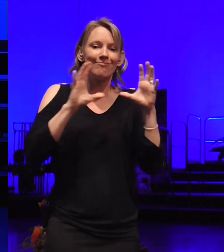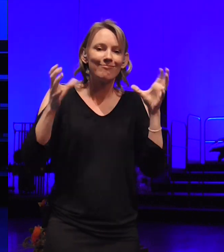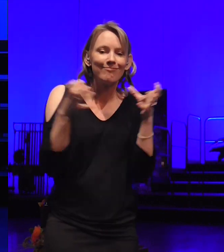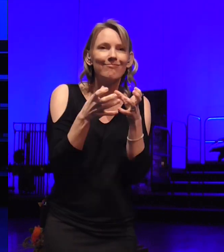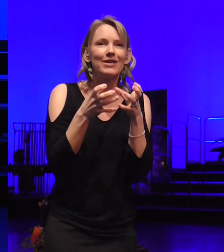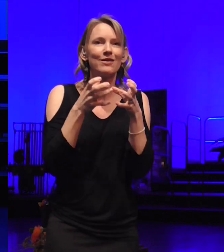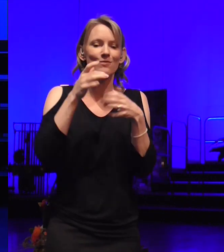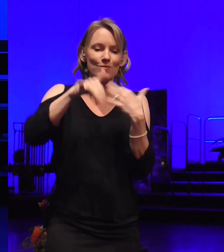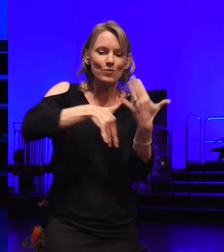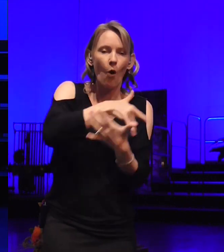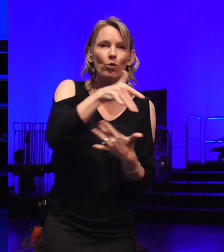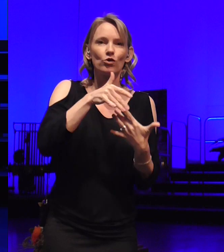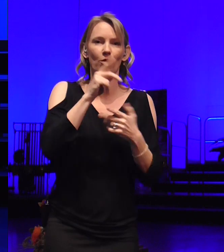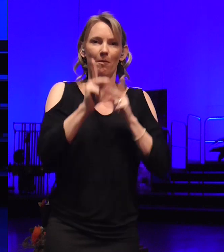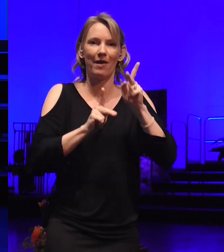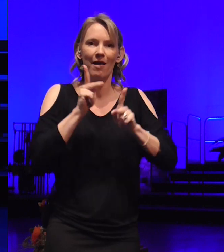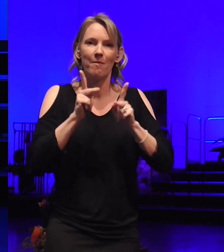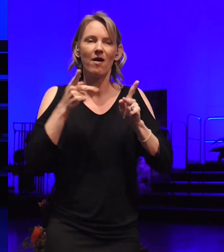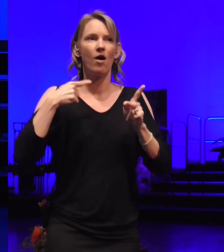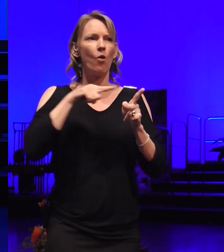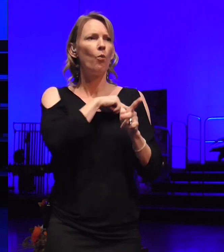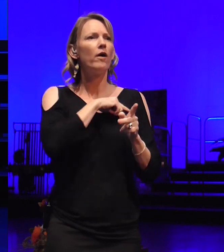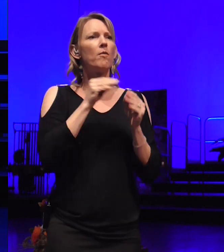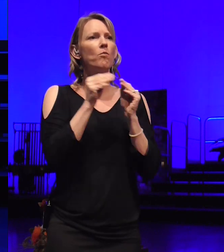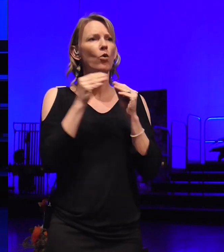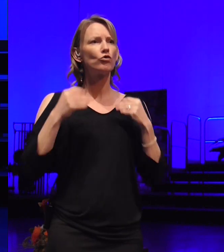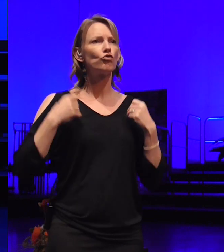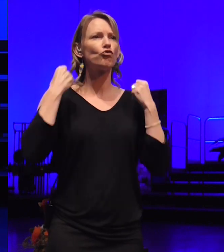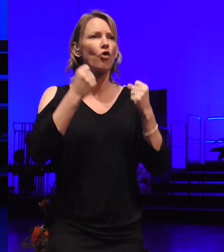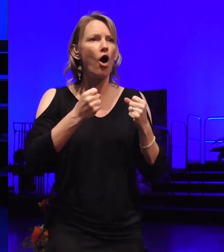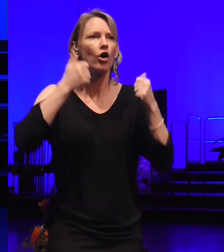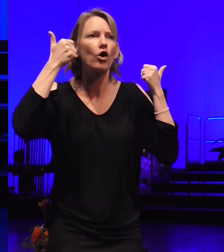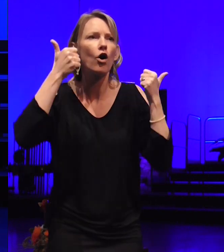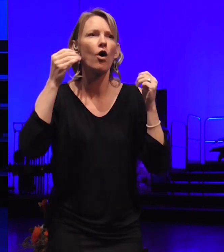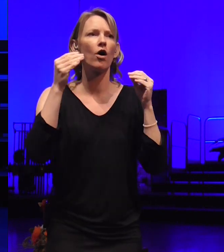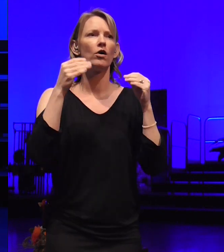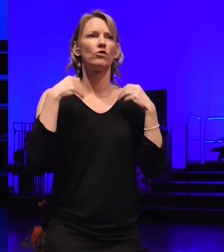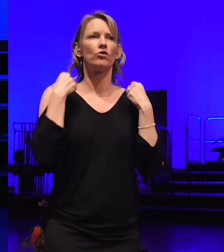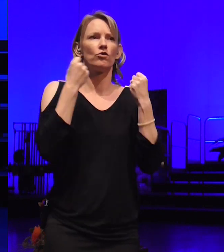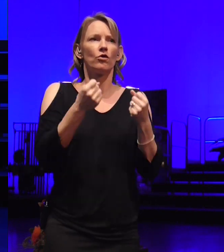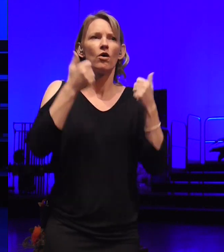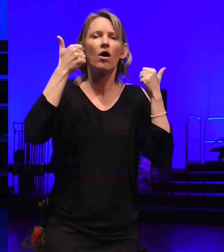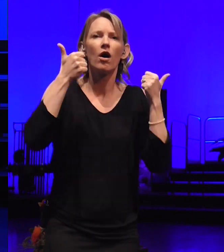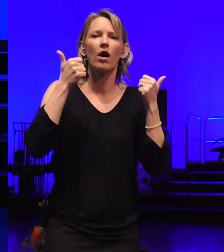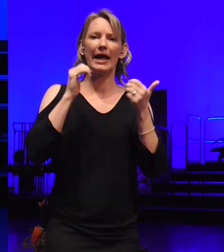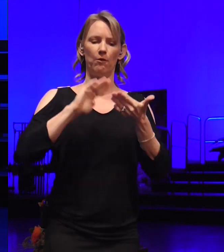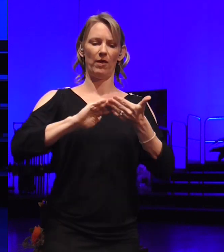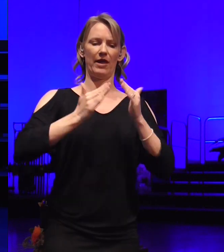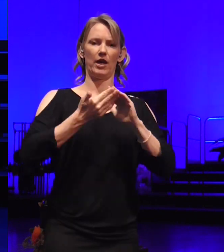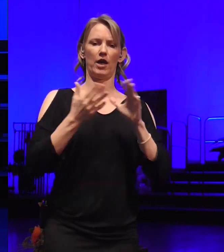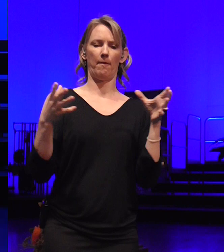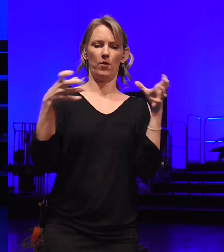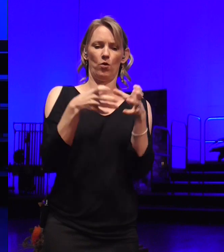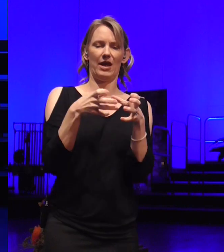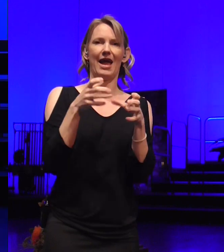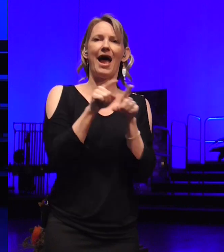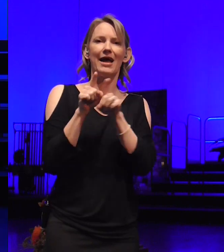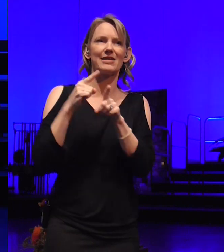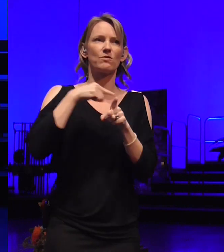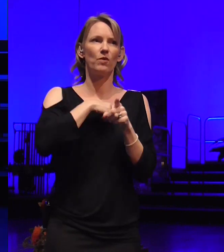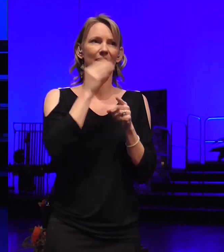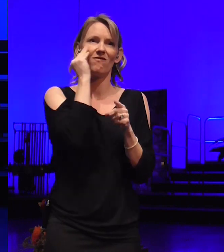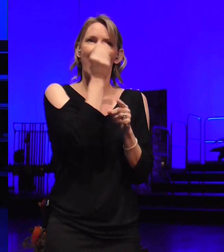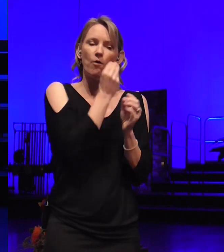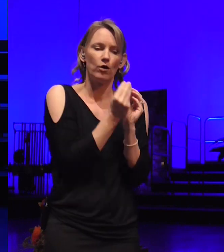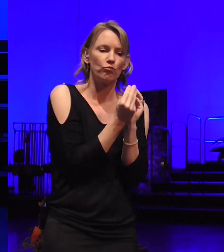and social beings, stronger and more hardy in community as we flower